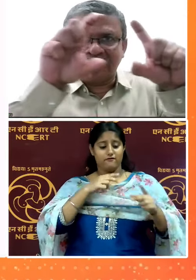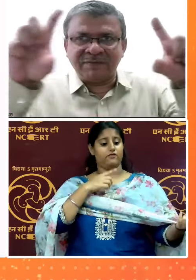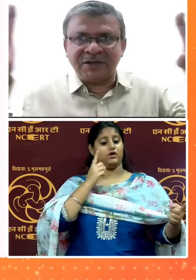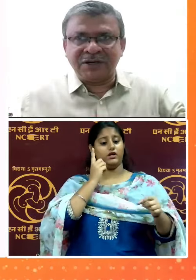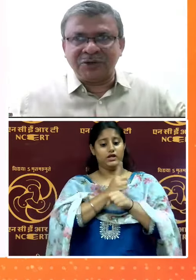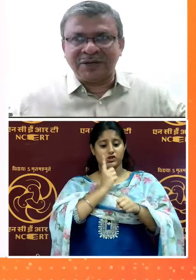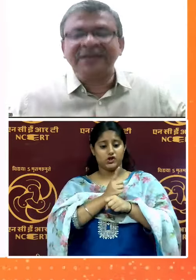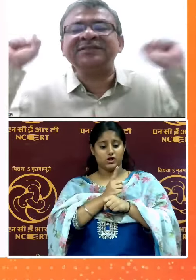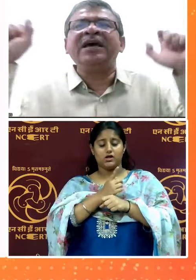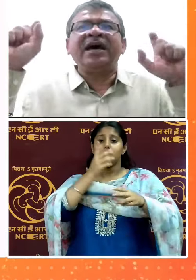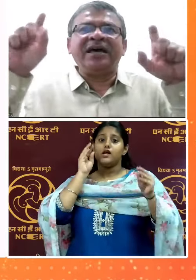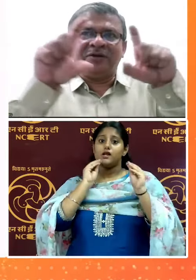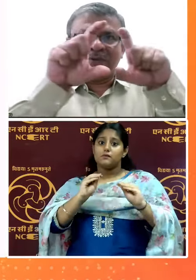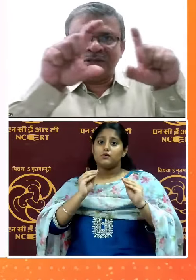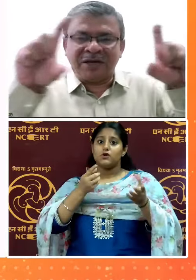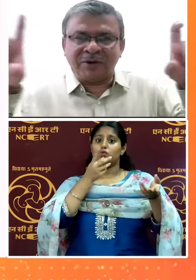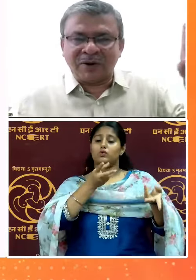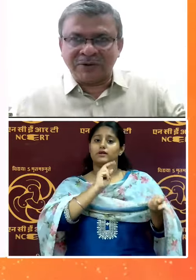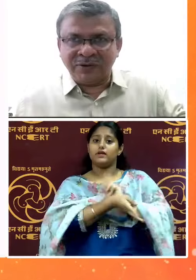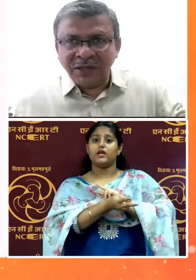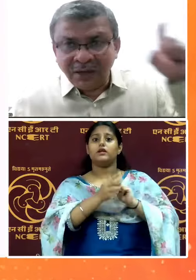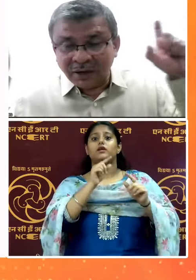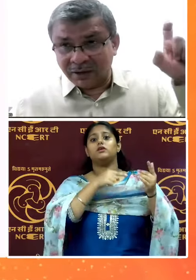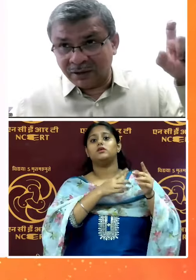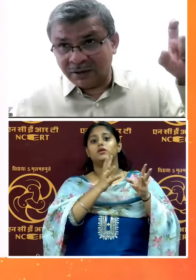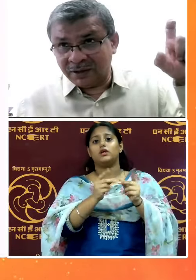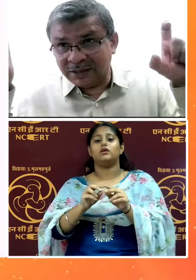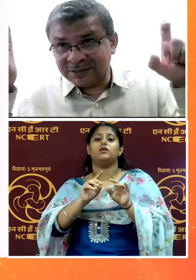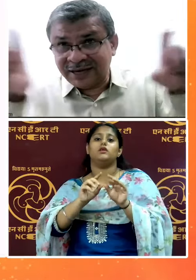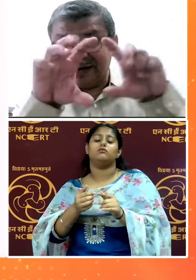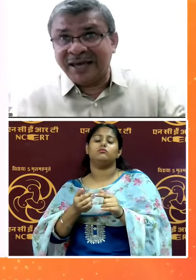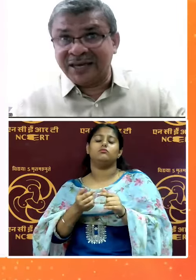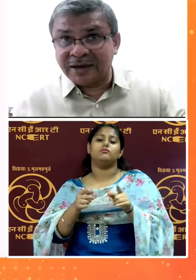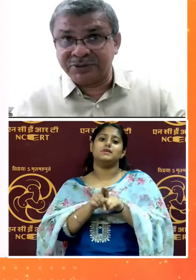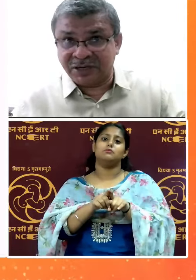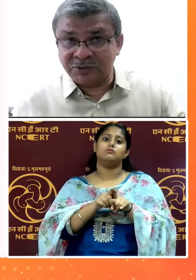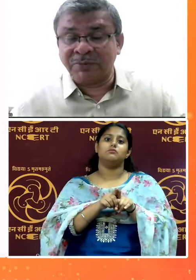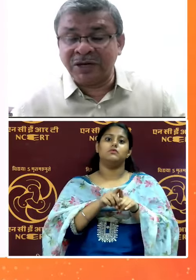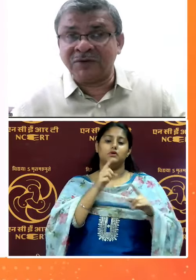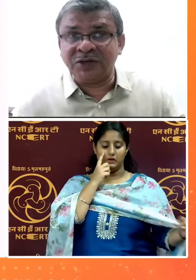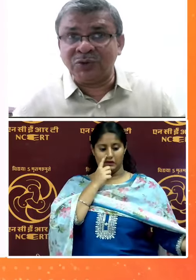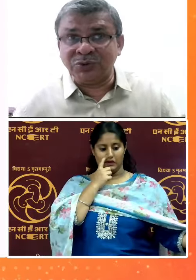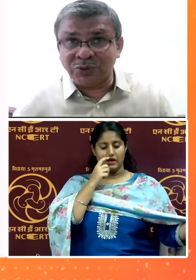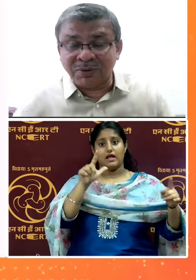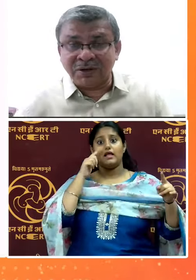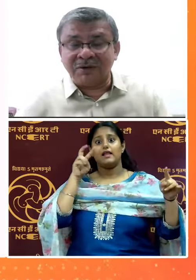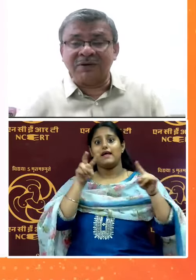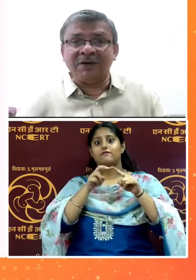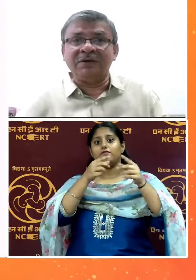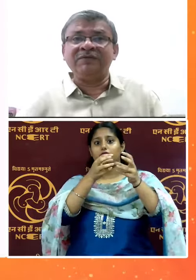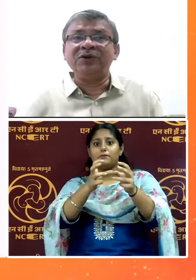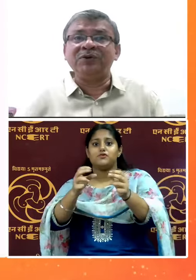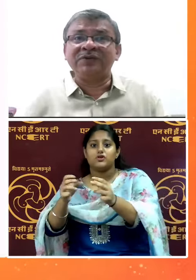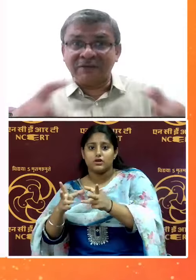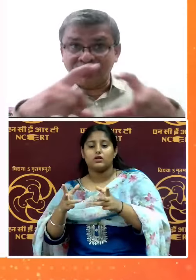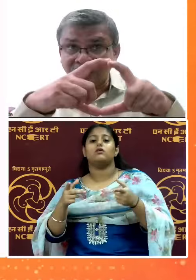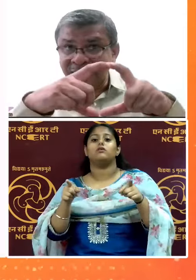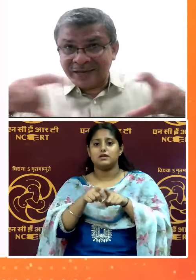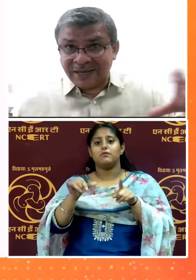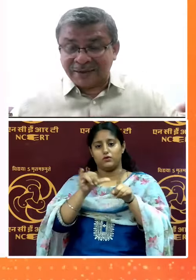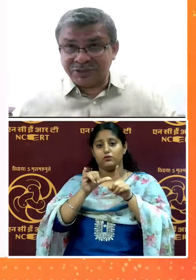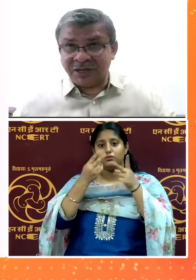will be converted to text and it will be there on the screen, like captioning. So many of the YouTube videos